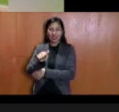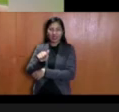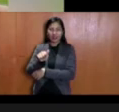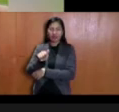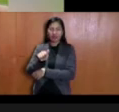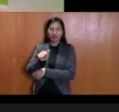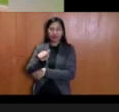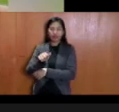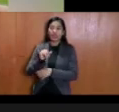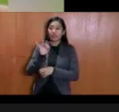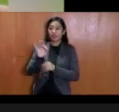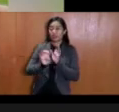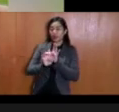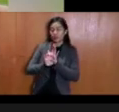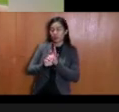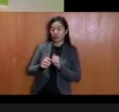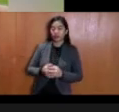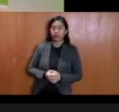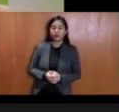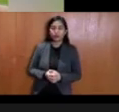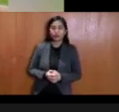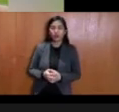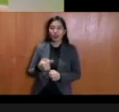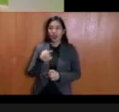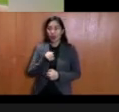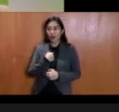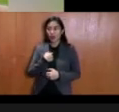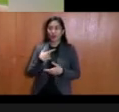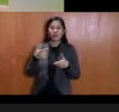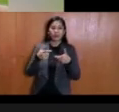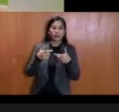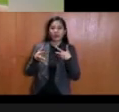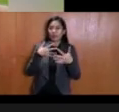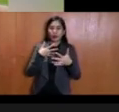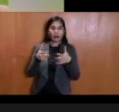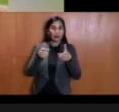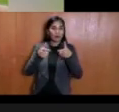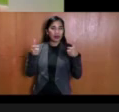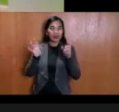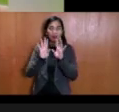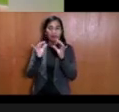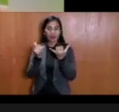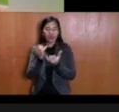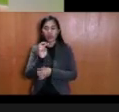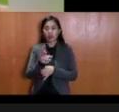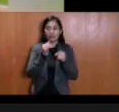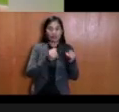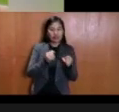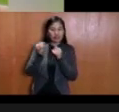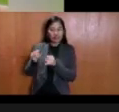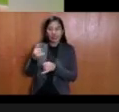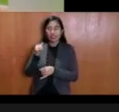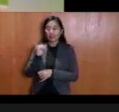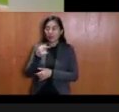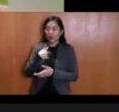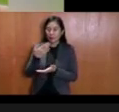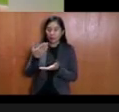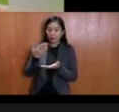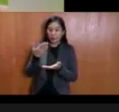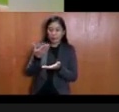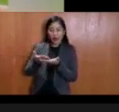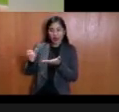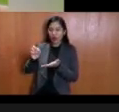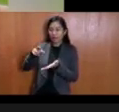I don't know, buy an offset, either where I'm a huge company or if I'm an individual buying an offsite for my flight, when I pay that